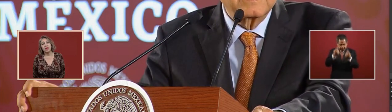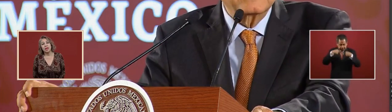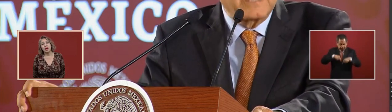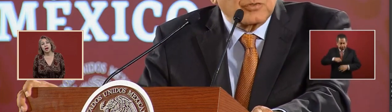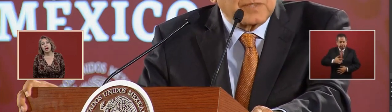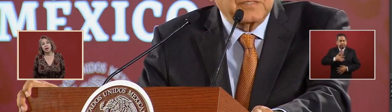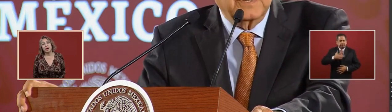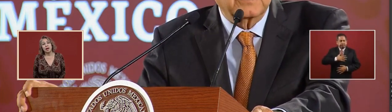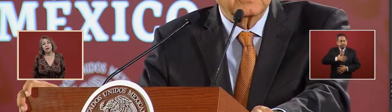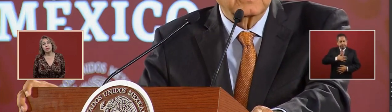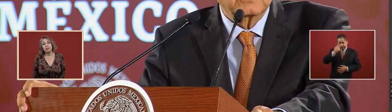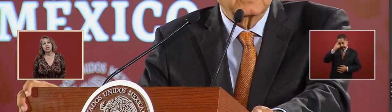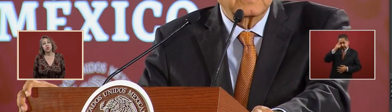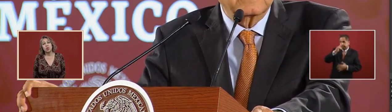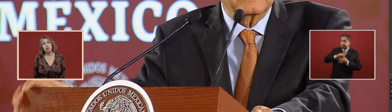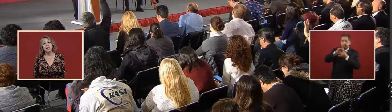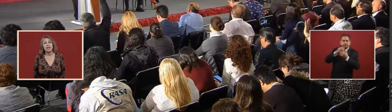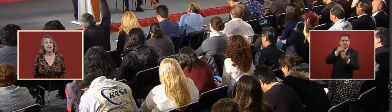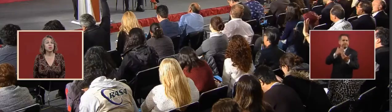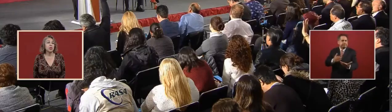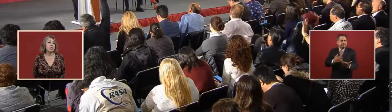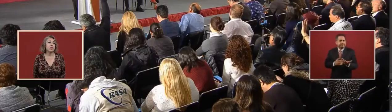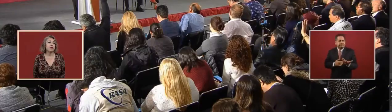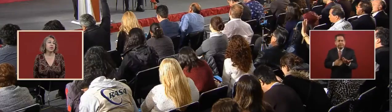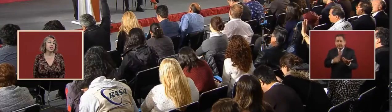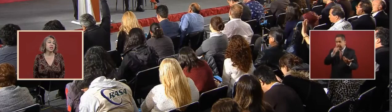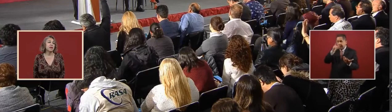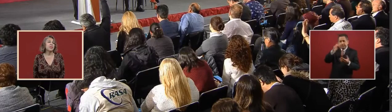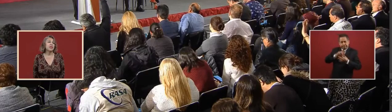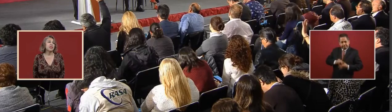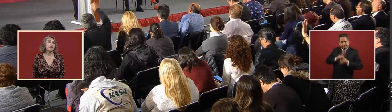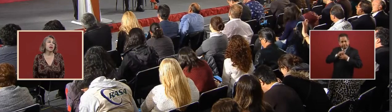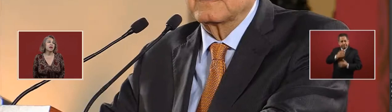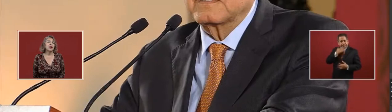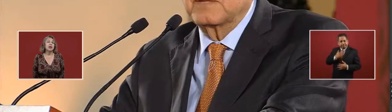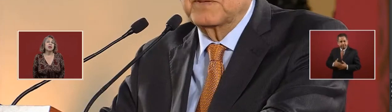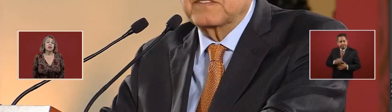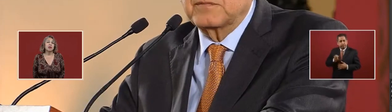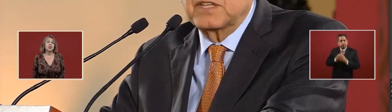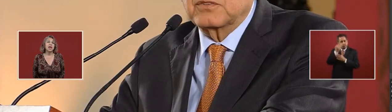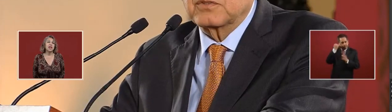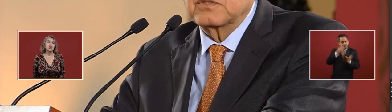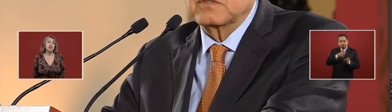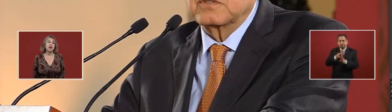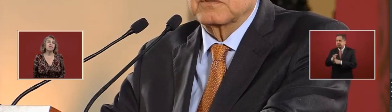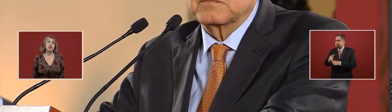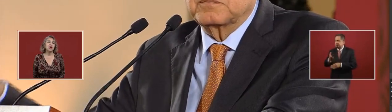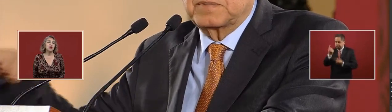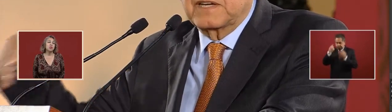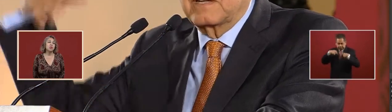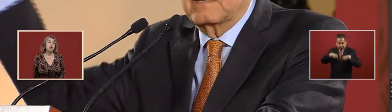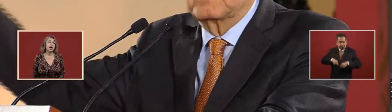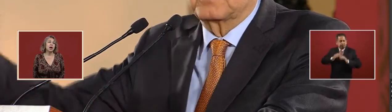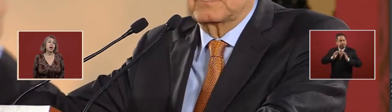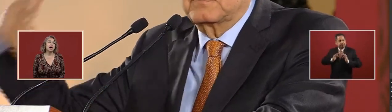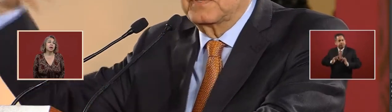with the soul. Es and that's what I'm referring to. Creation of a